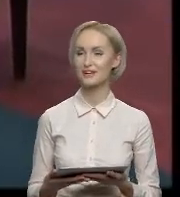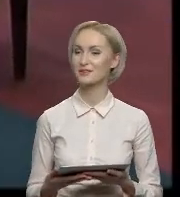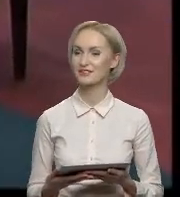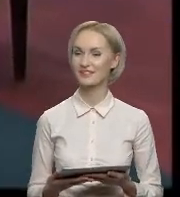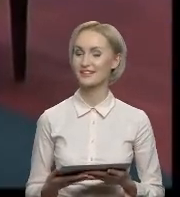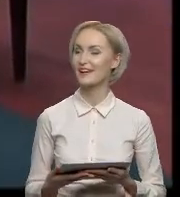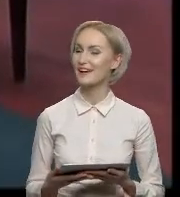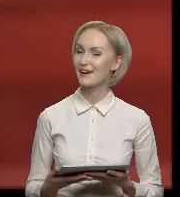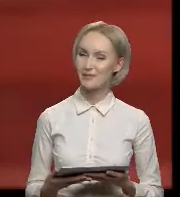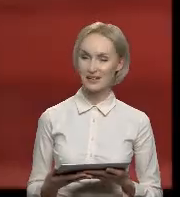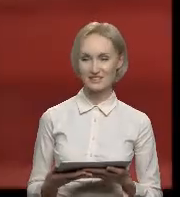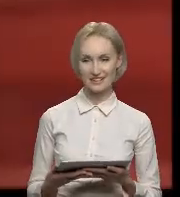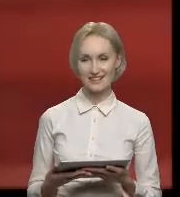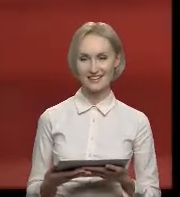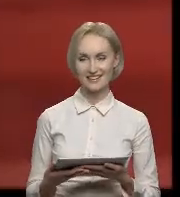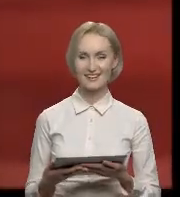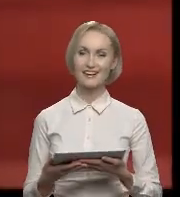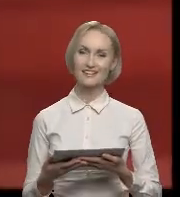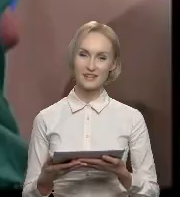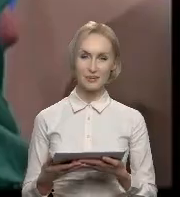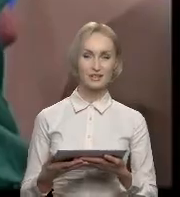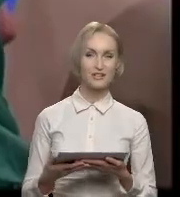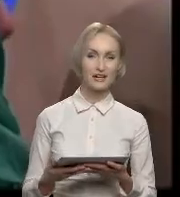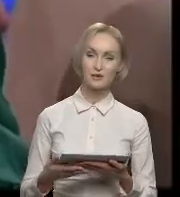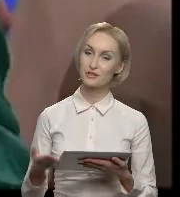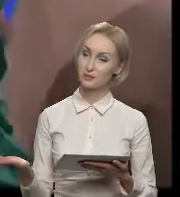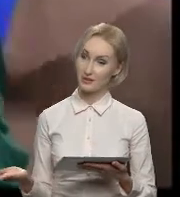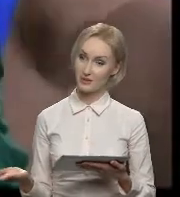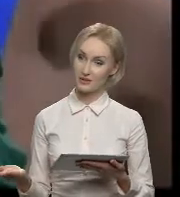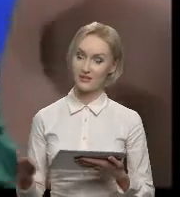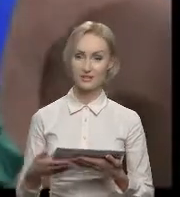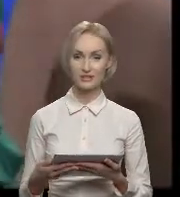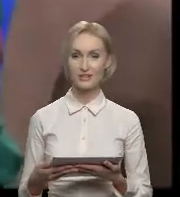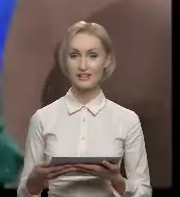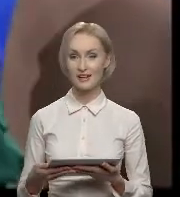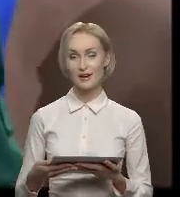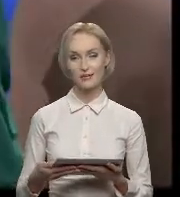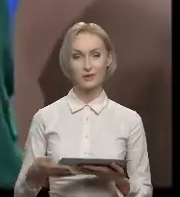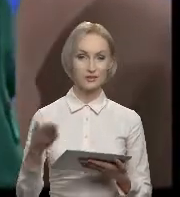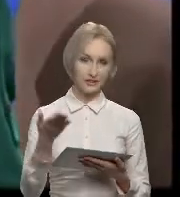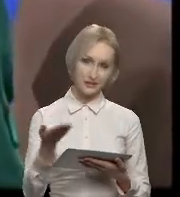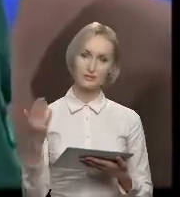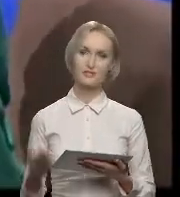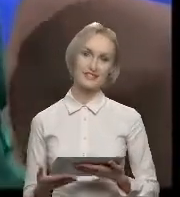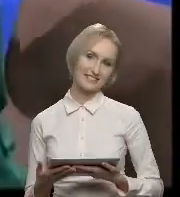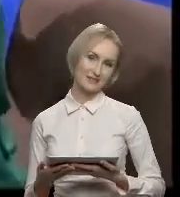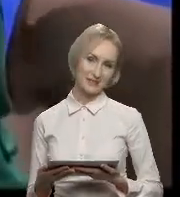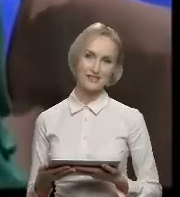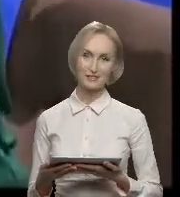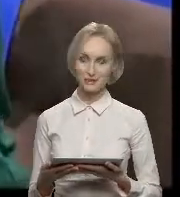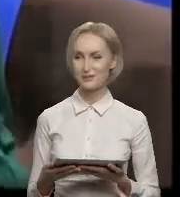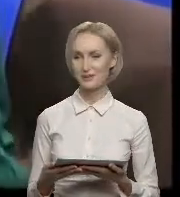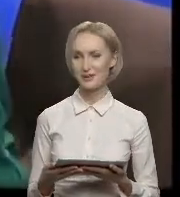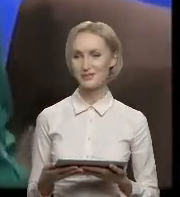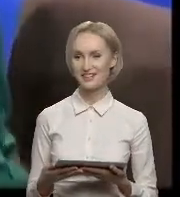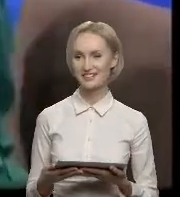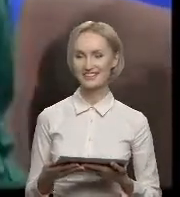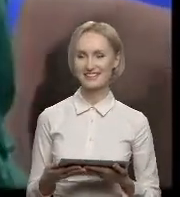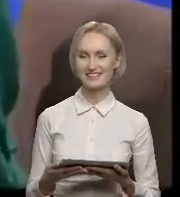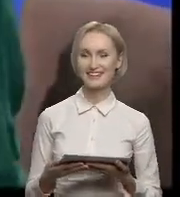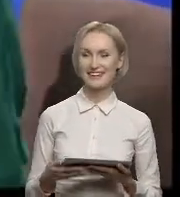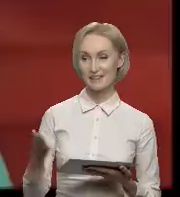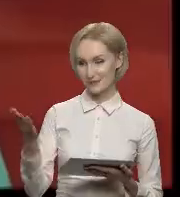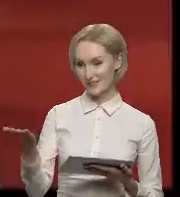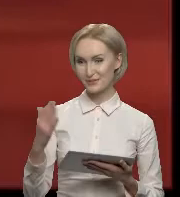to nobody. My baby is killing me. Why not take the paternity test to let the baby know growing up? Because she's a liar. Yes, I know. She's a liar.